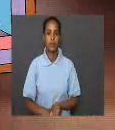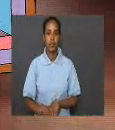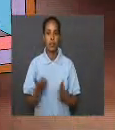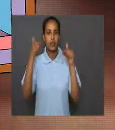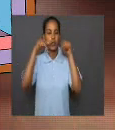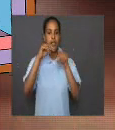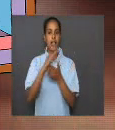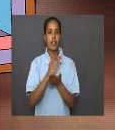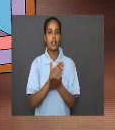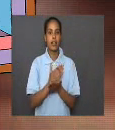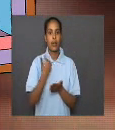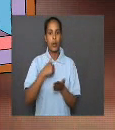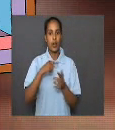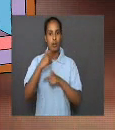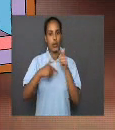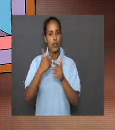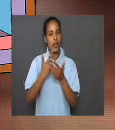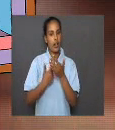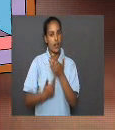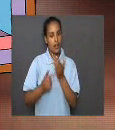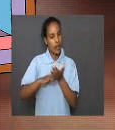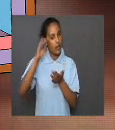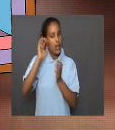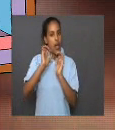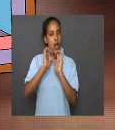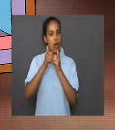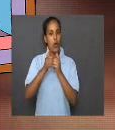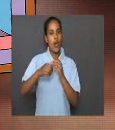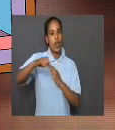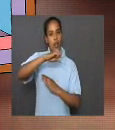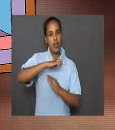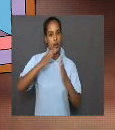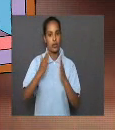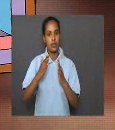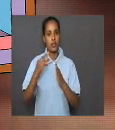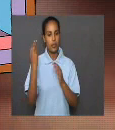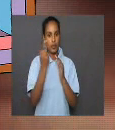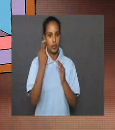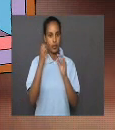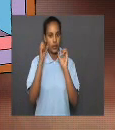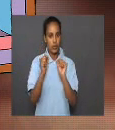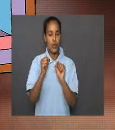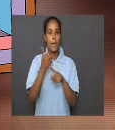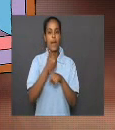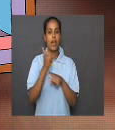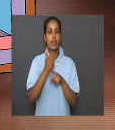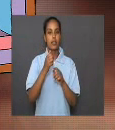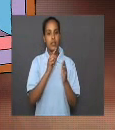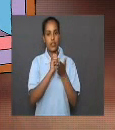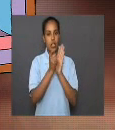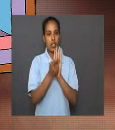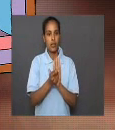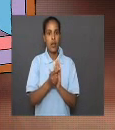In today's lesson, we are going to learn how electrolysis can be used to produce metals such